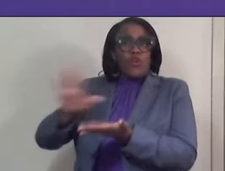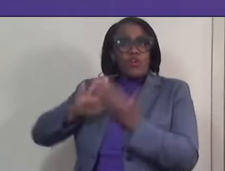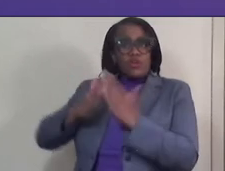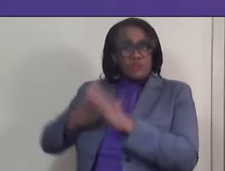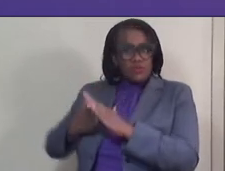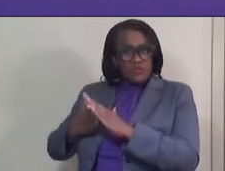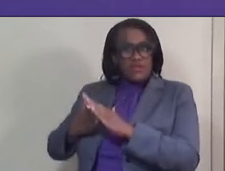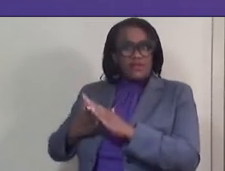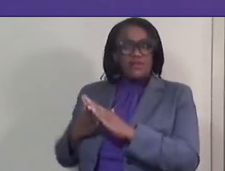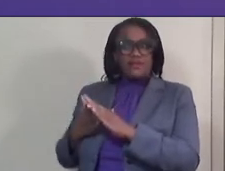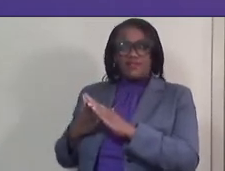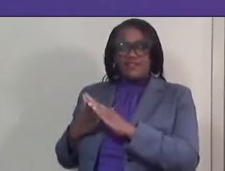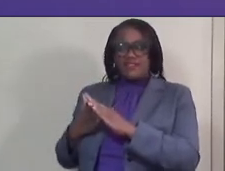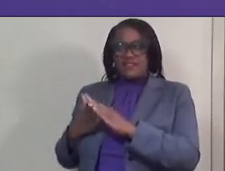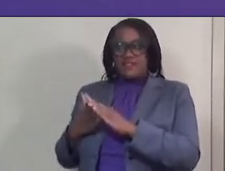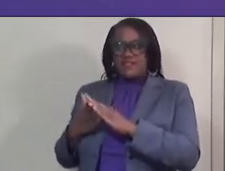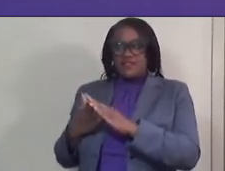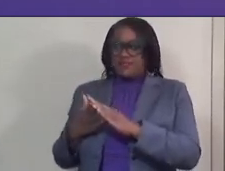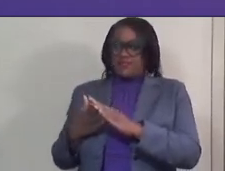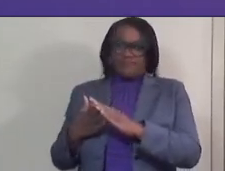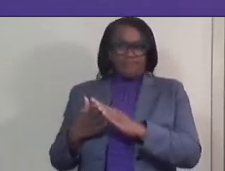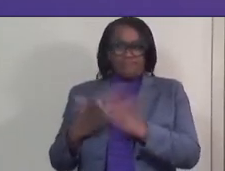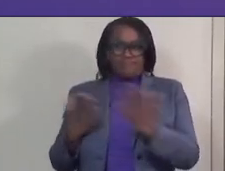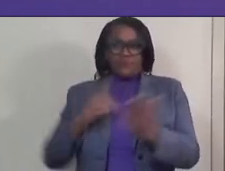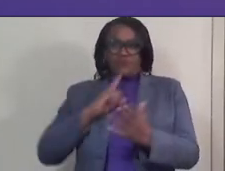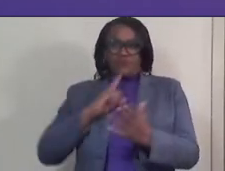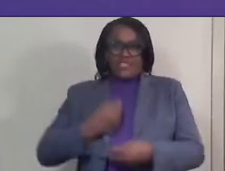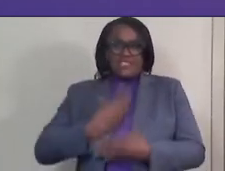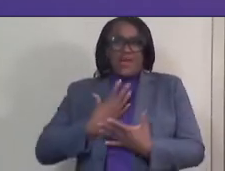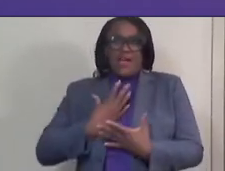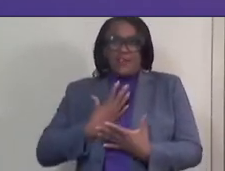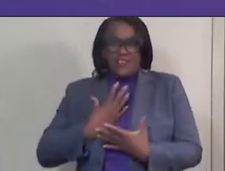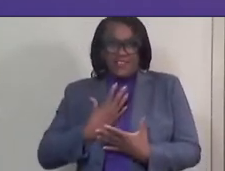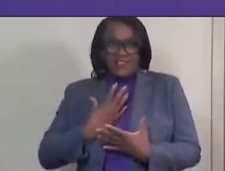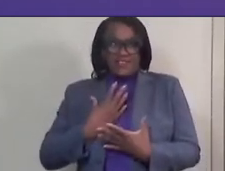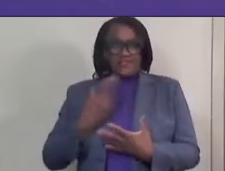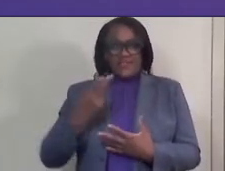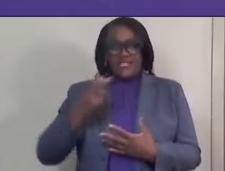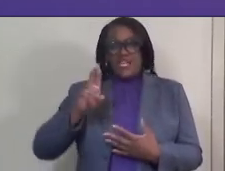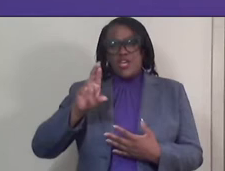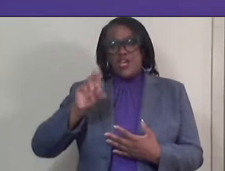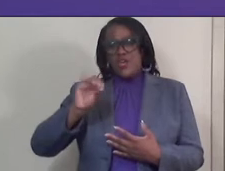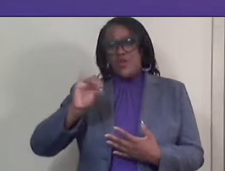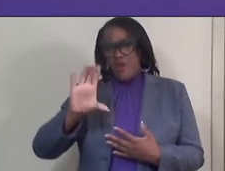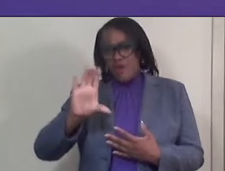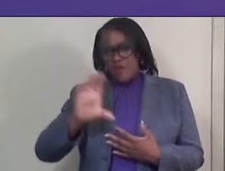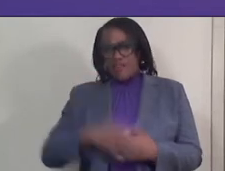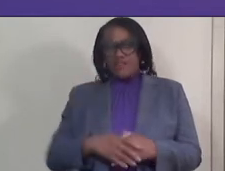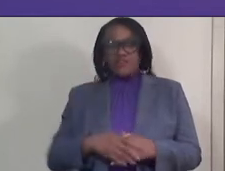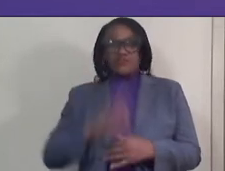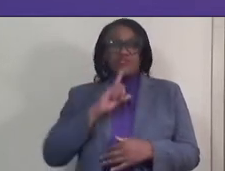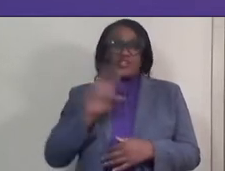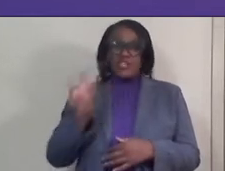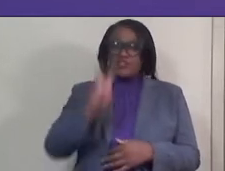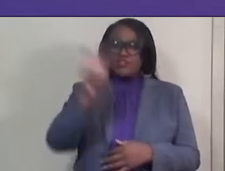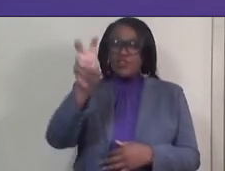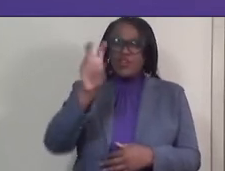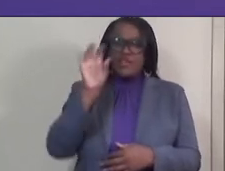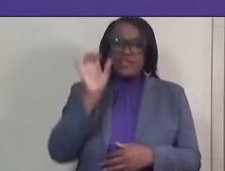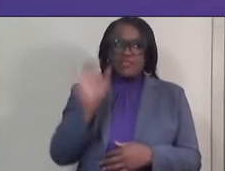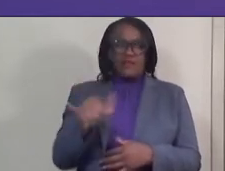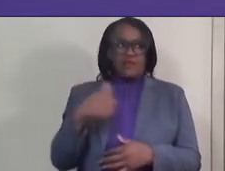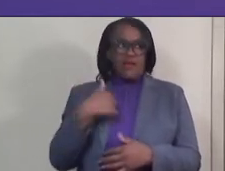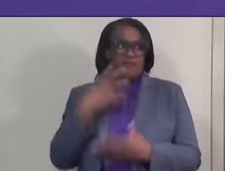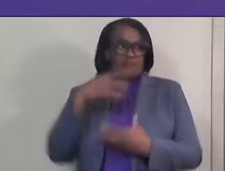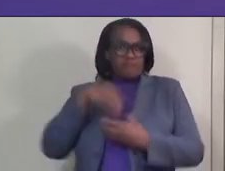is inspiring, it's heroic, And it's a journey that I have